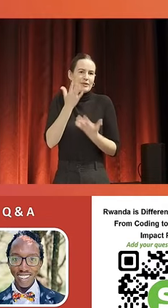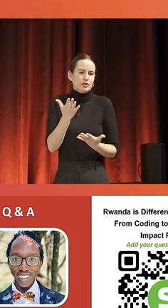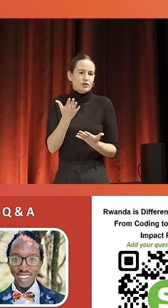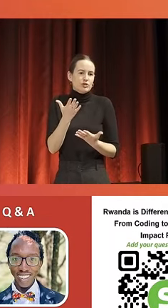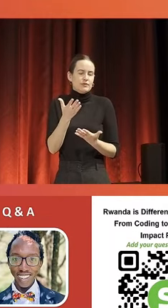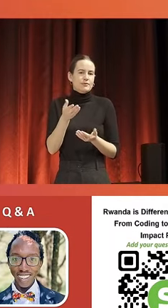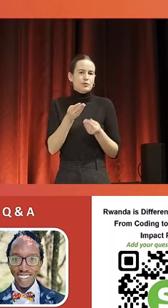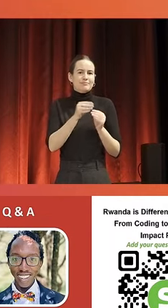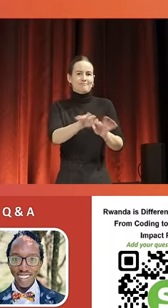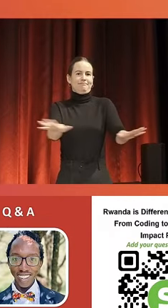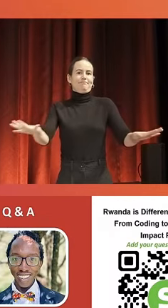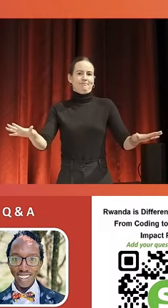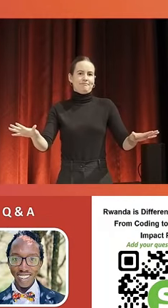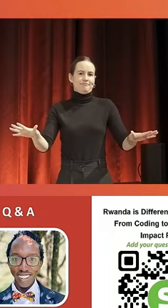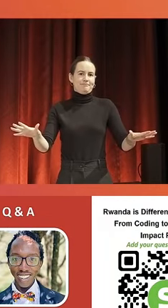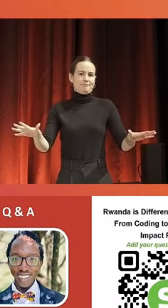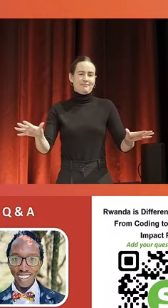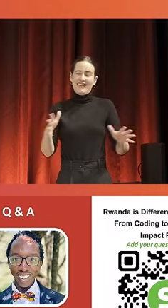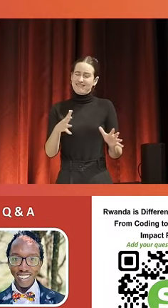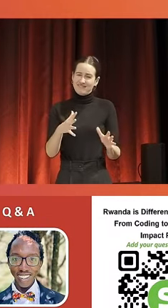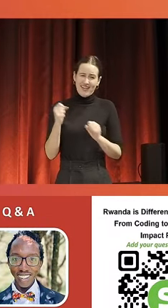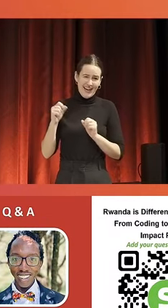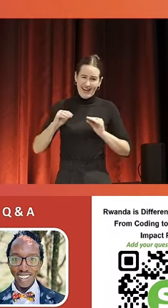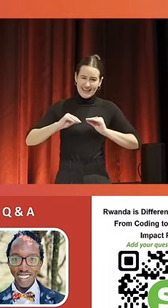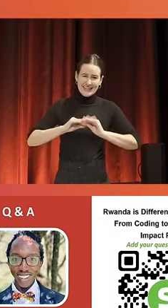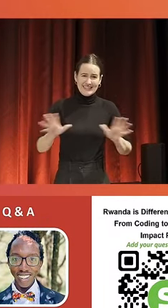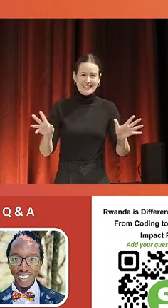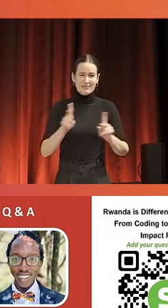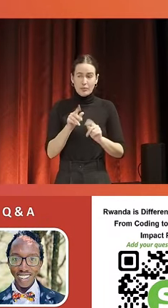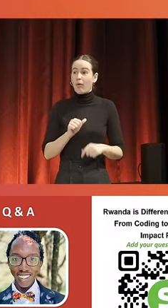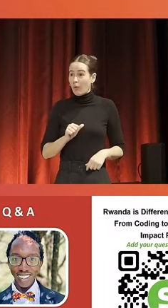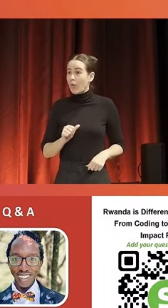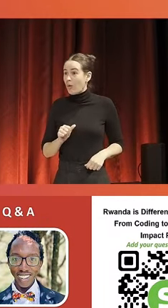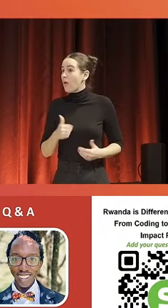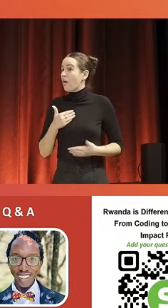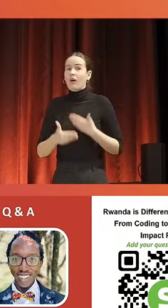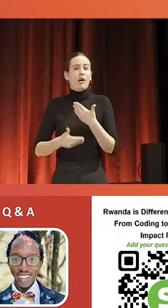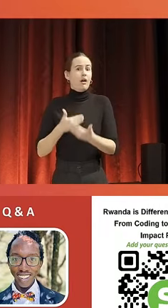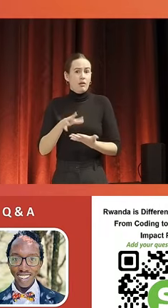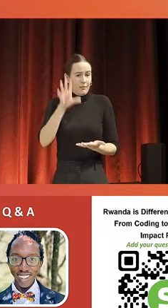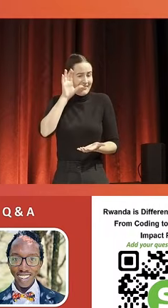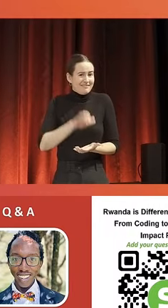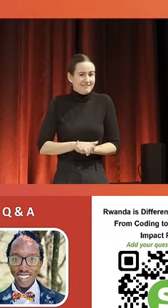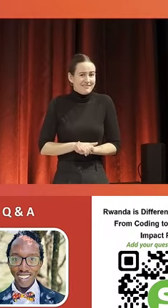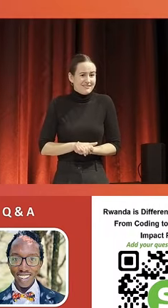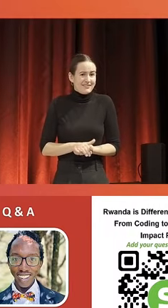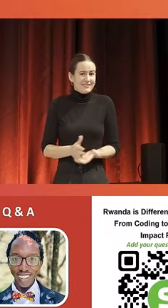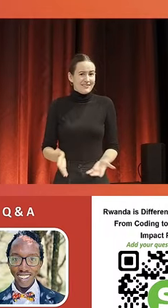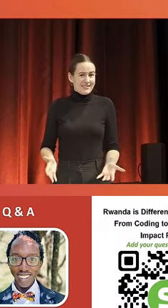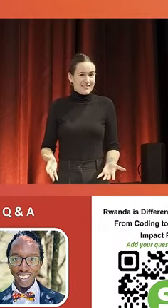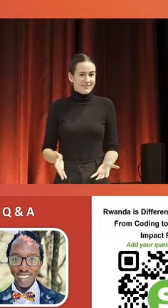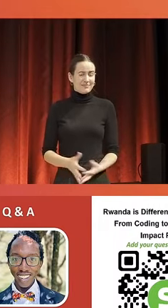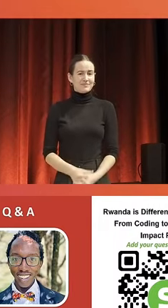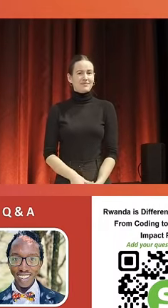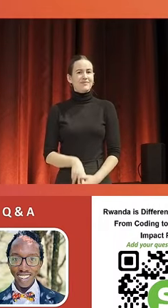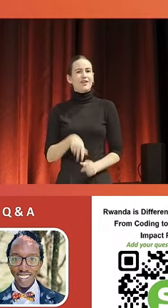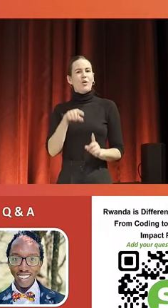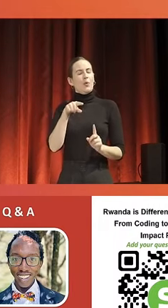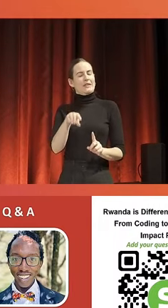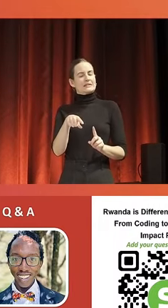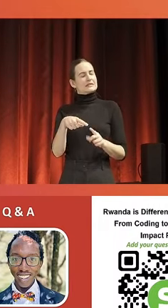and this message is spread like wildfire, where everybody spreads around. And so that has been a